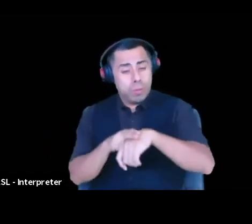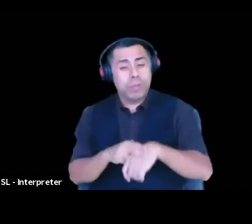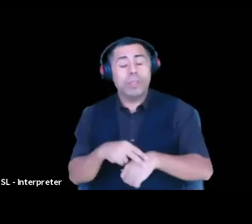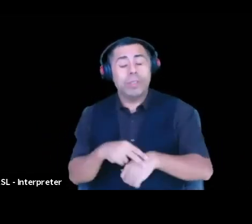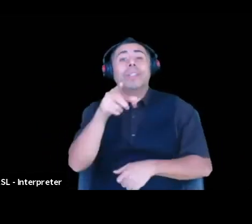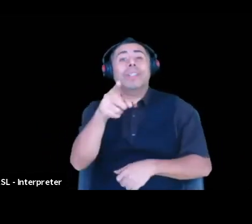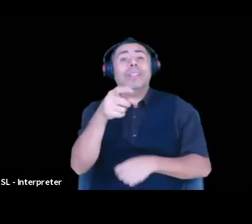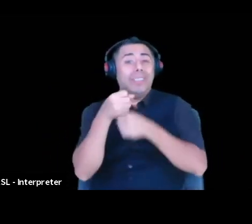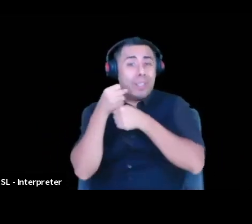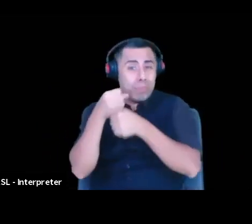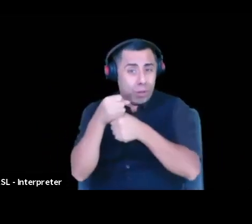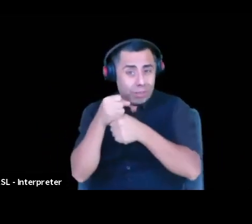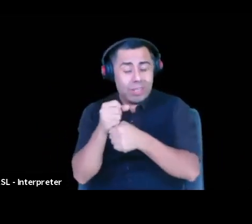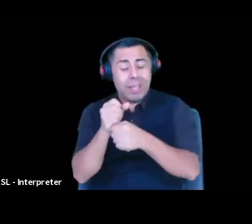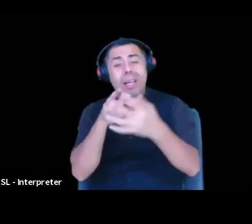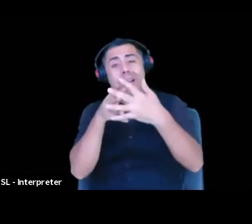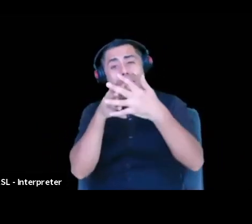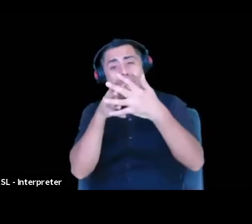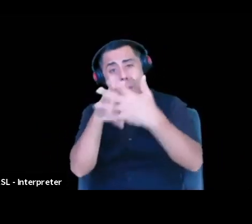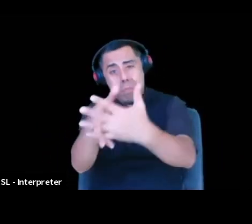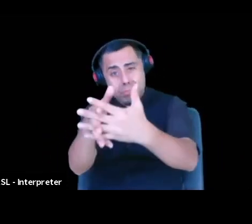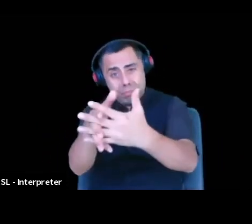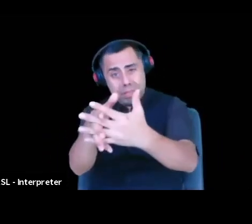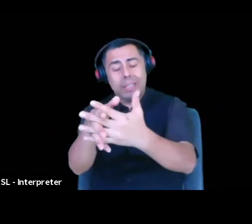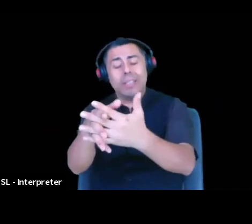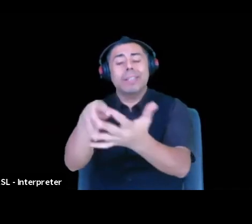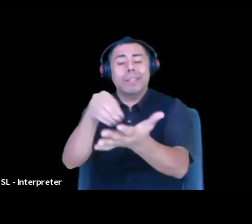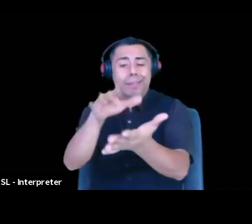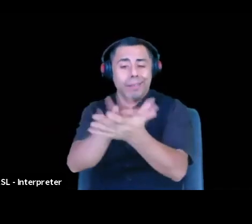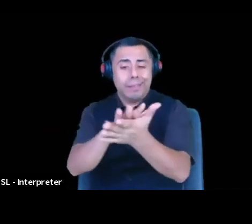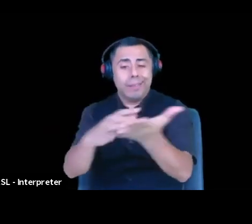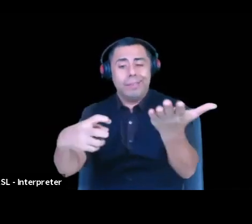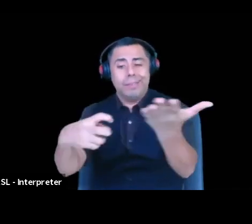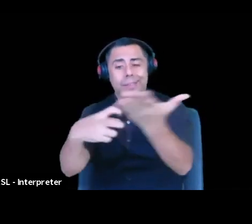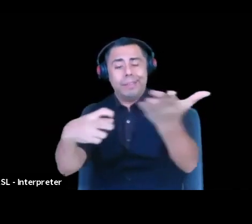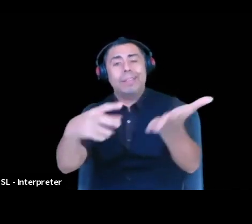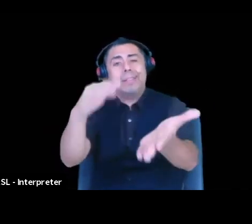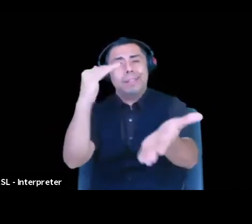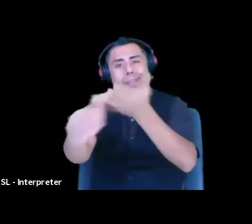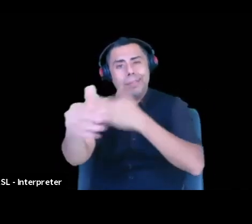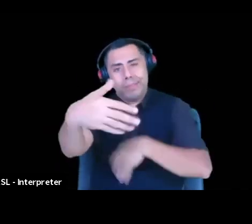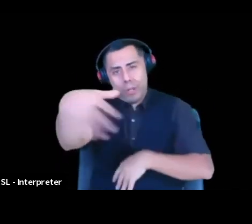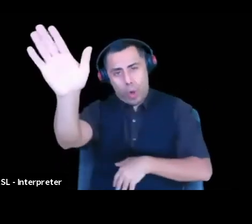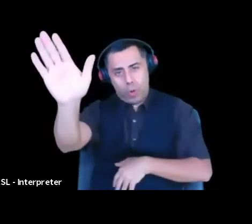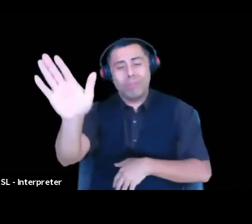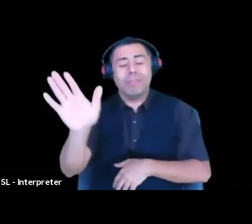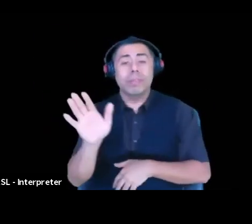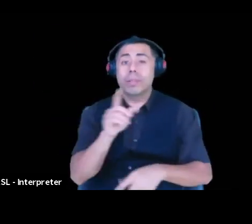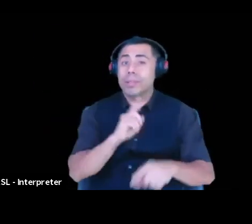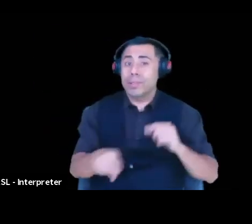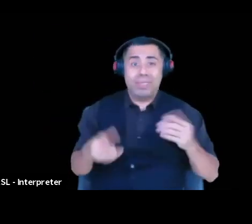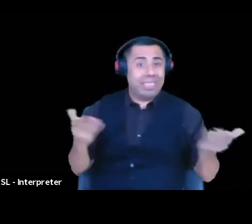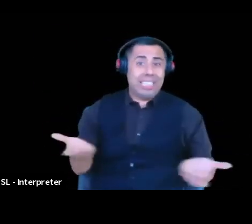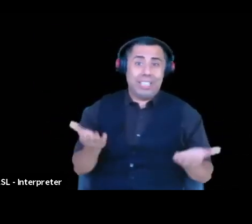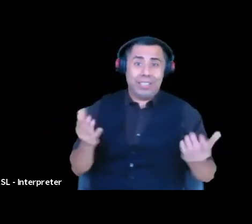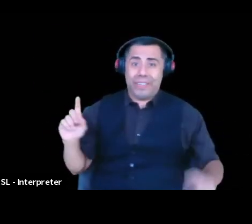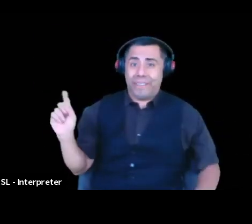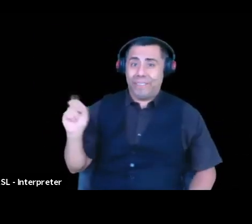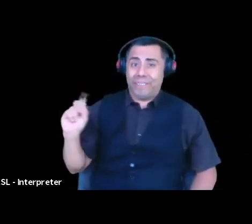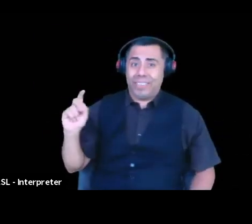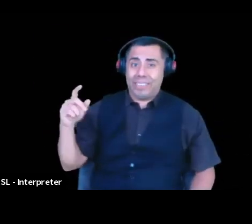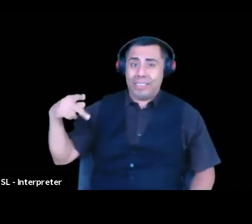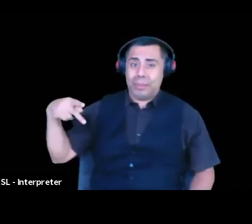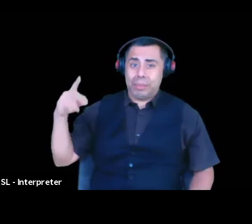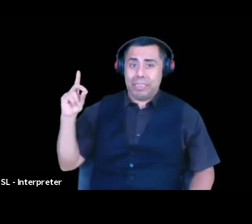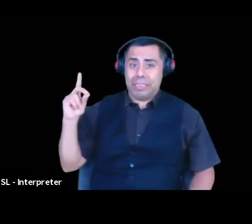be released, and then you would be let go, right? But what was happening within Phoenix PD is these people were being